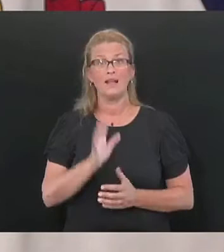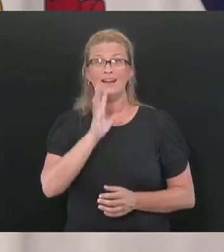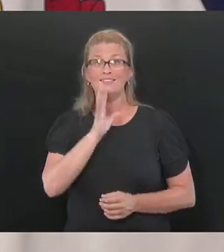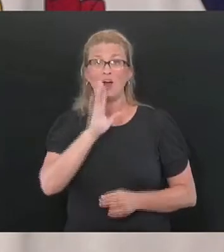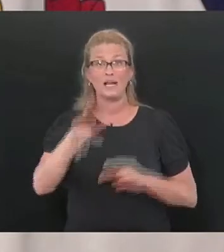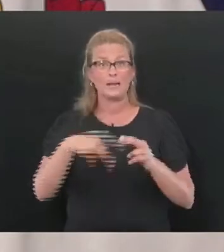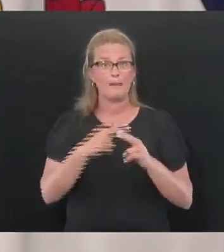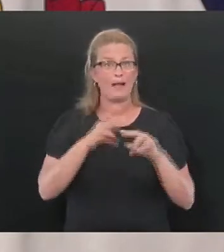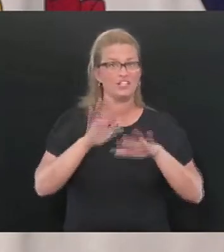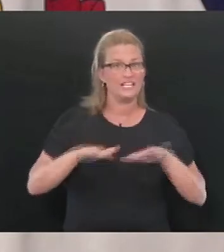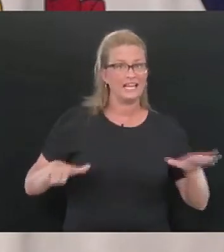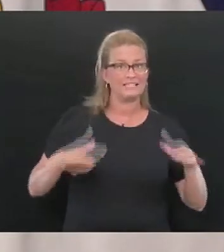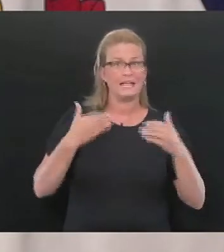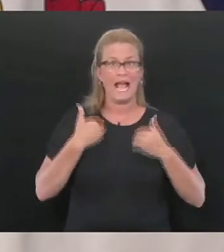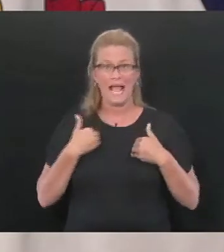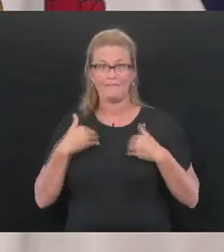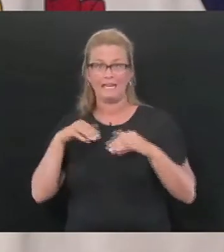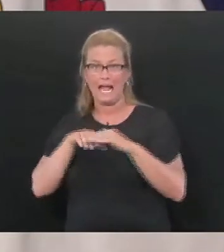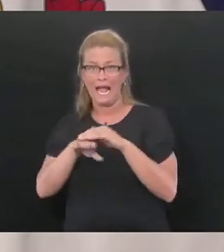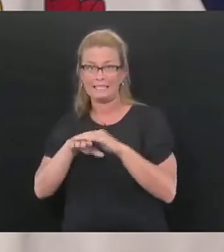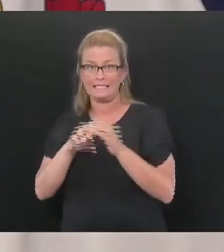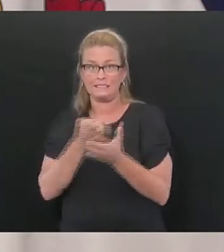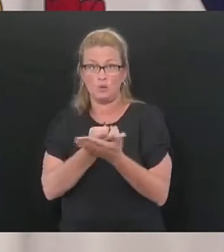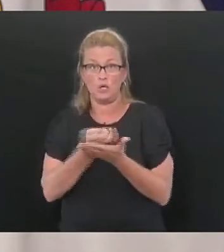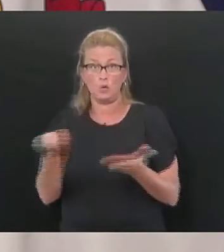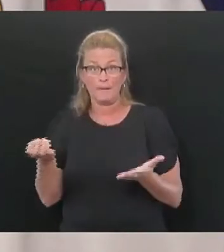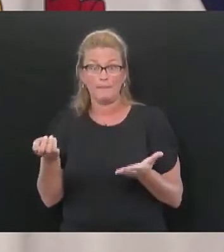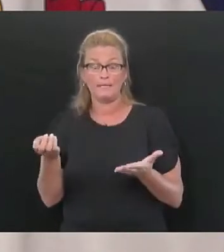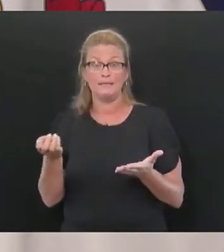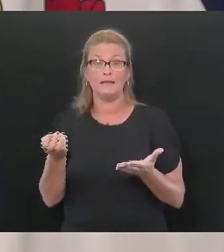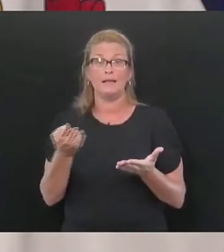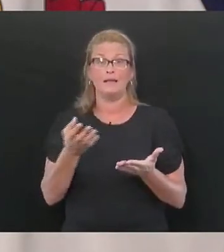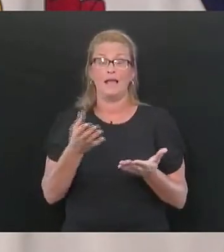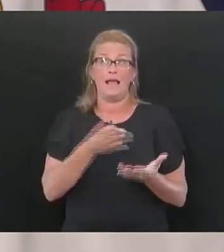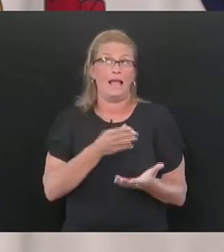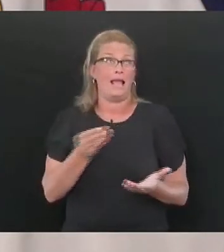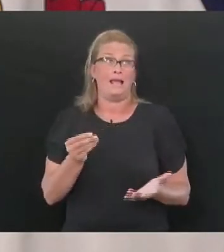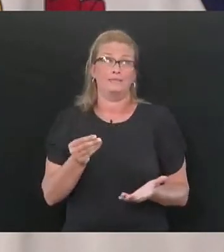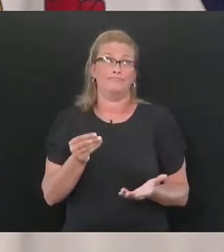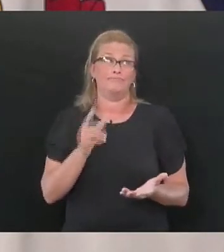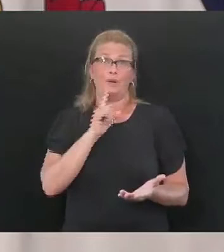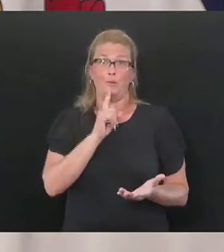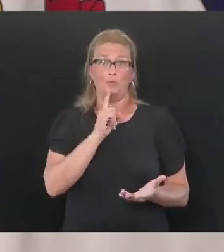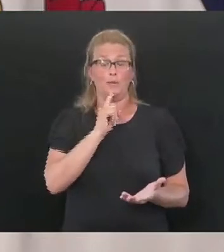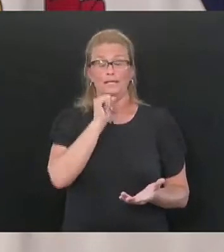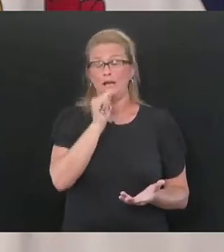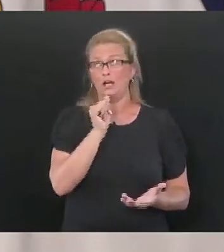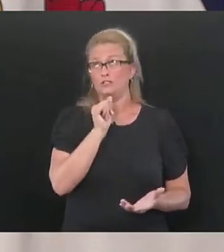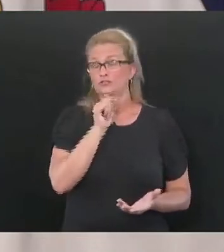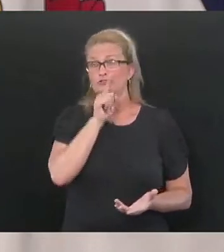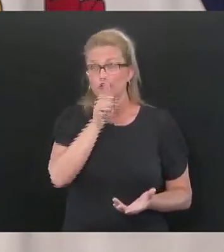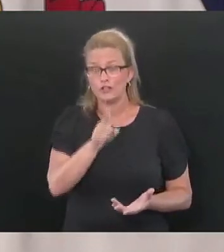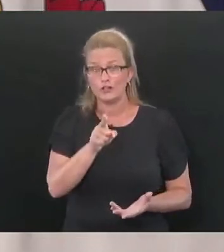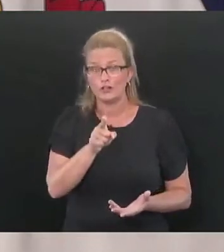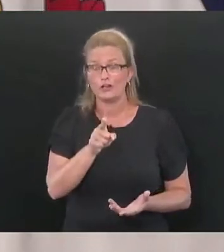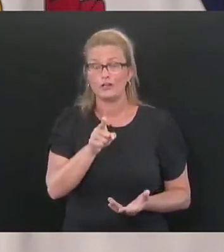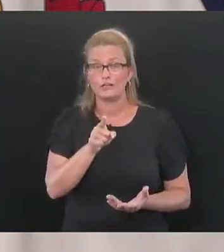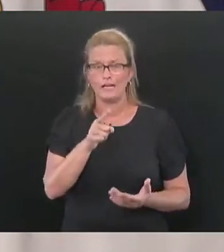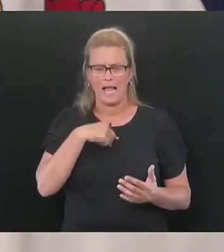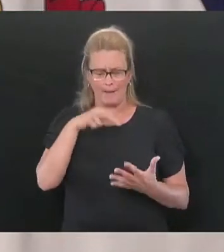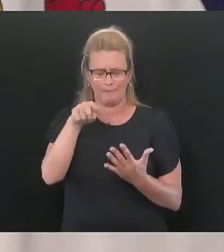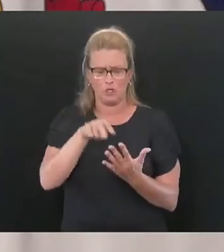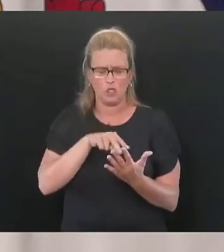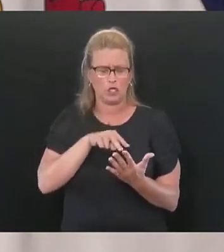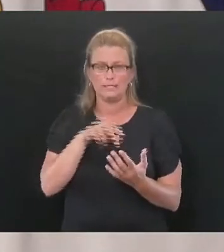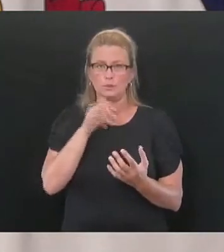have access to the equipment that they need, and I'm not sure, I'm looking real quickly here so that I'll